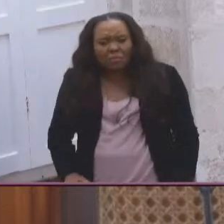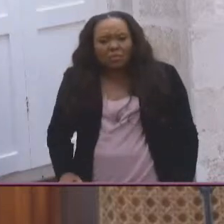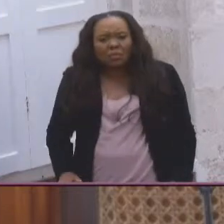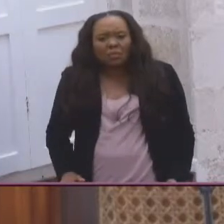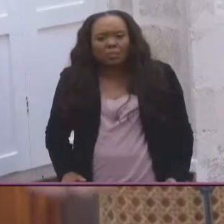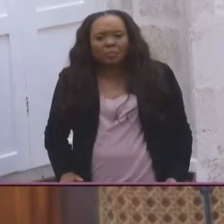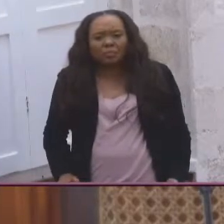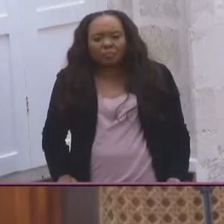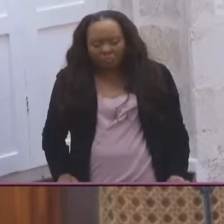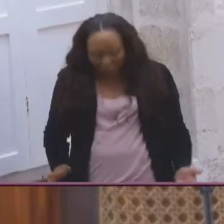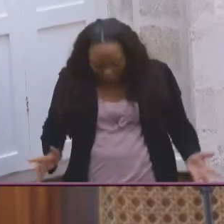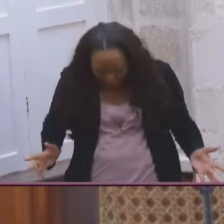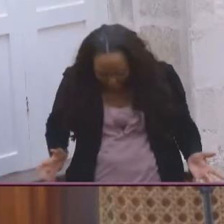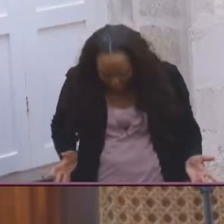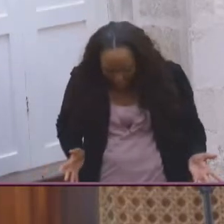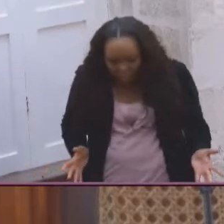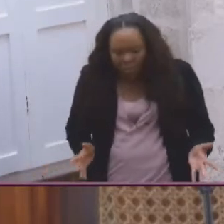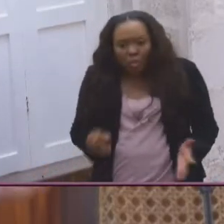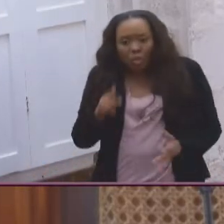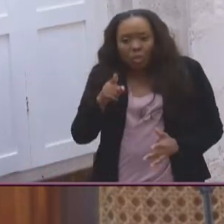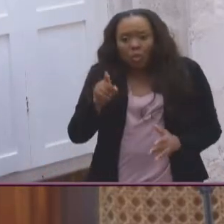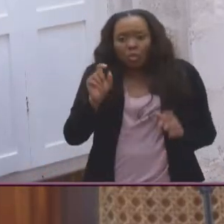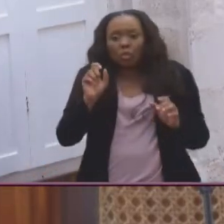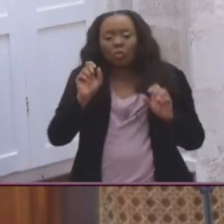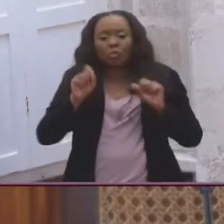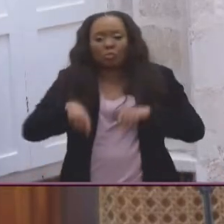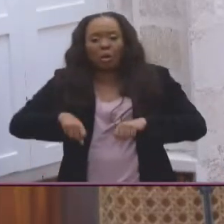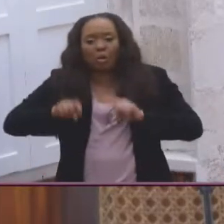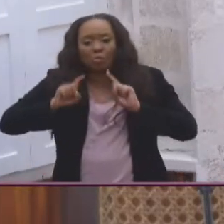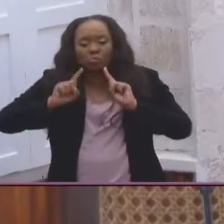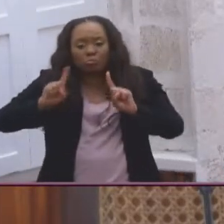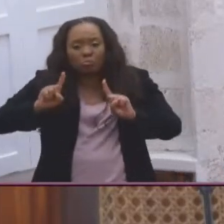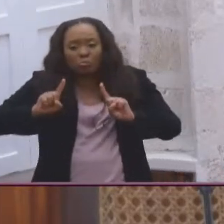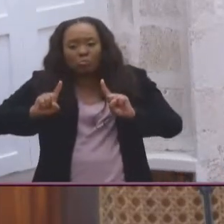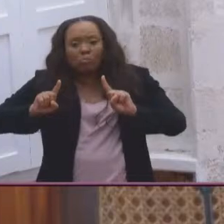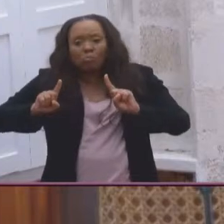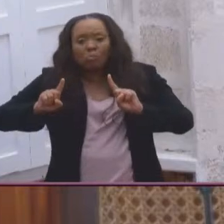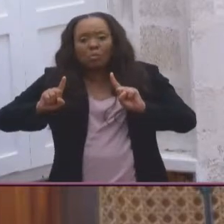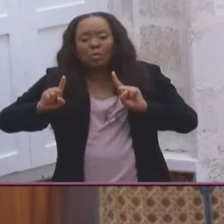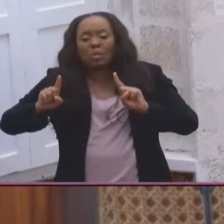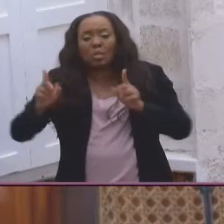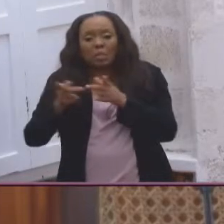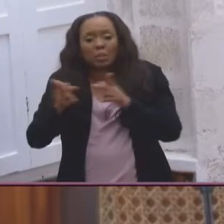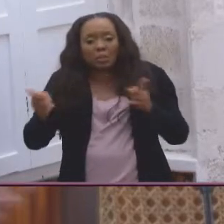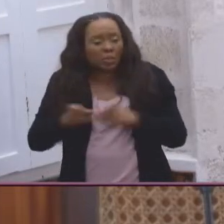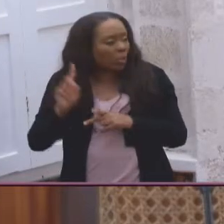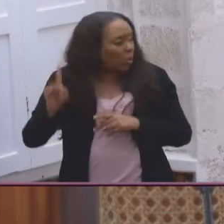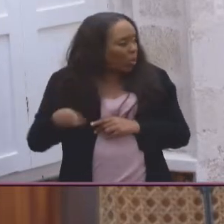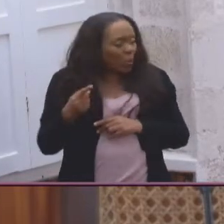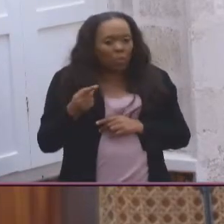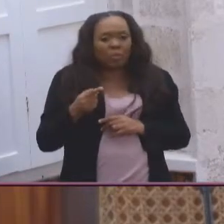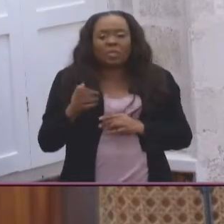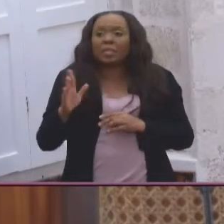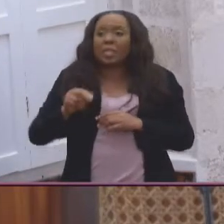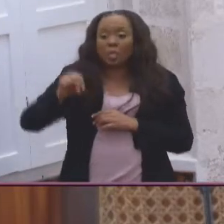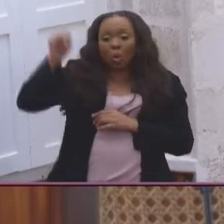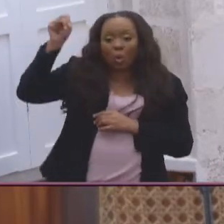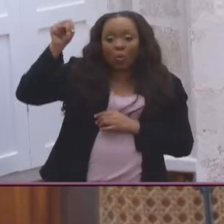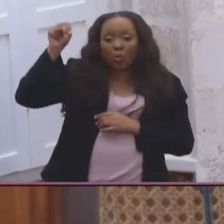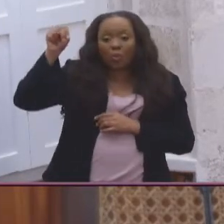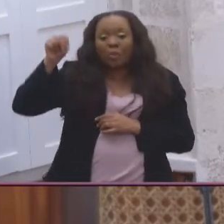a pristine place at the peak of the northern peak of the island, and the only thing you can see to do with